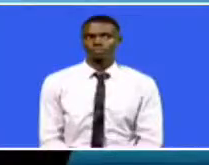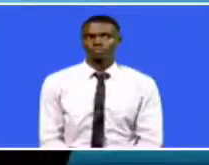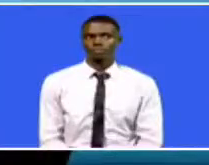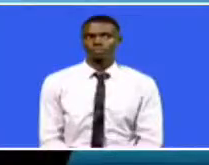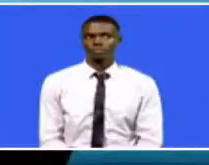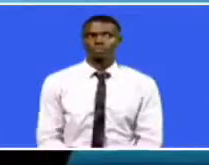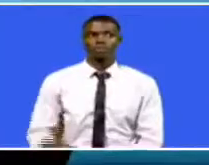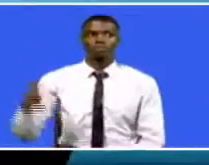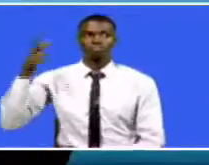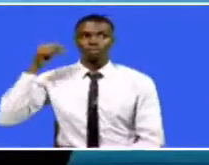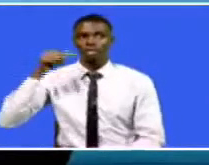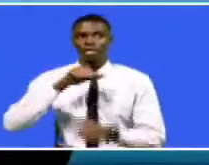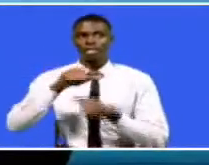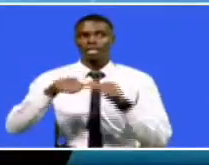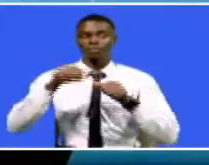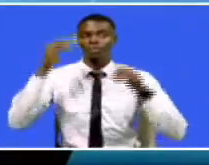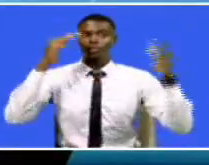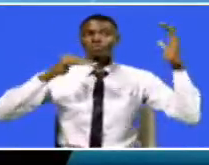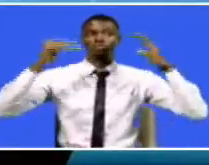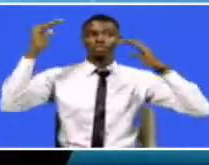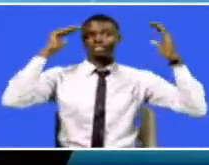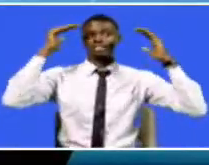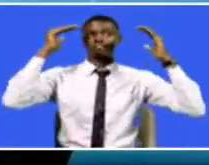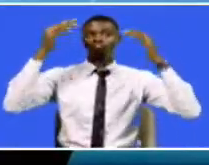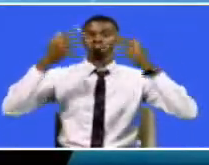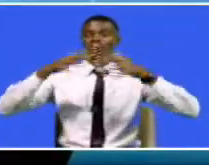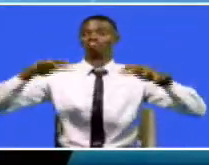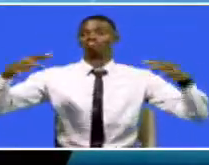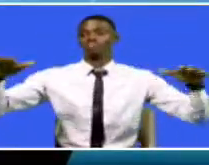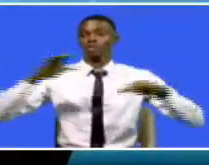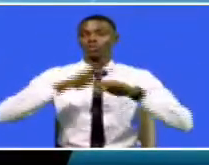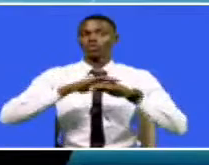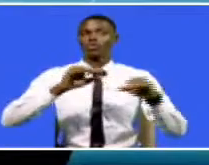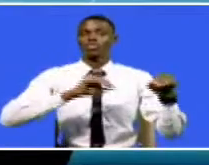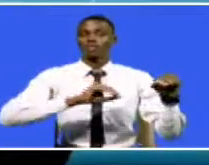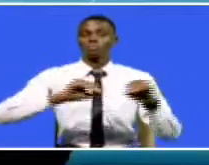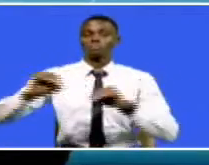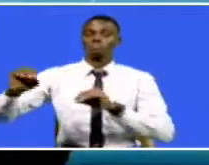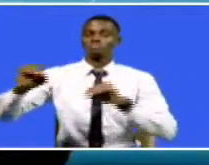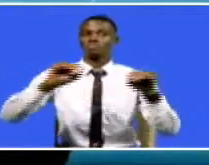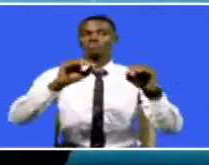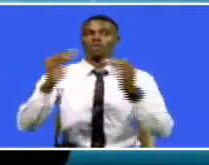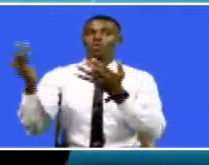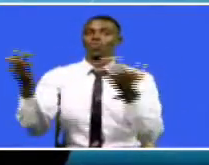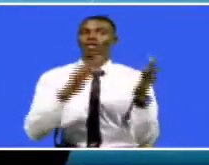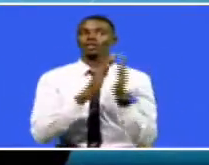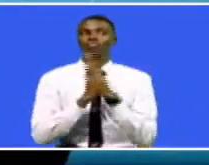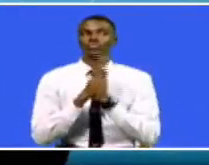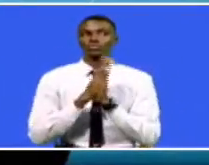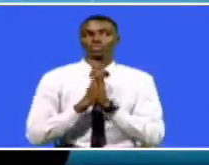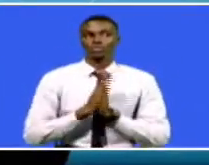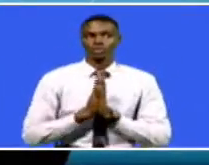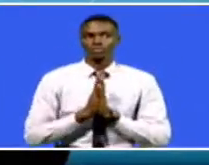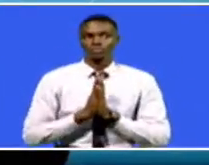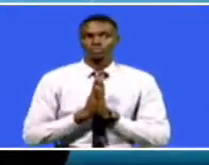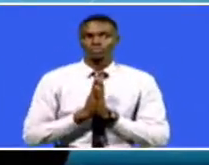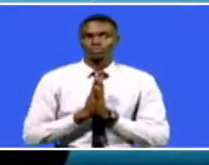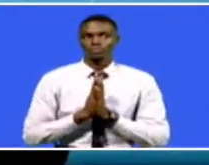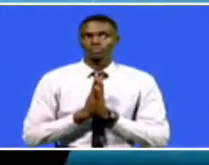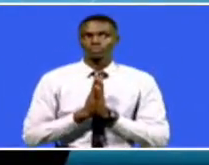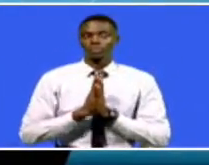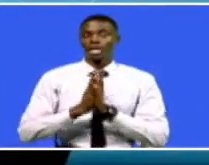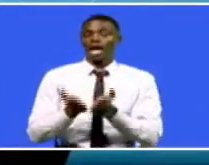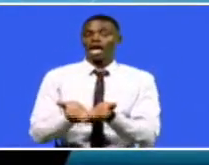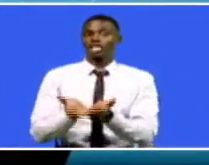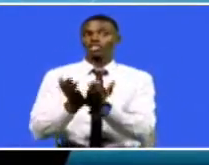Ever heard about a university at sea and on the move? Well, that is the story of Mv World Odyssey, a cruise